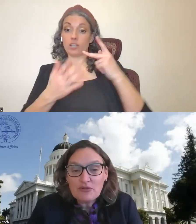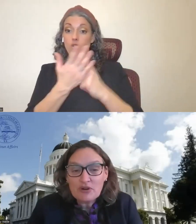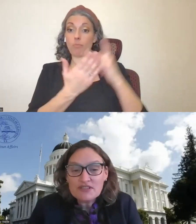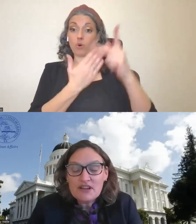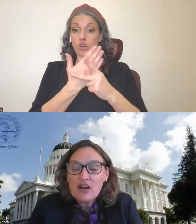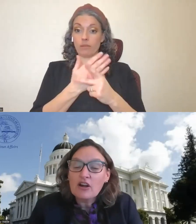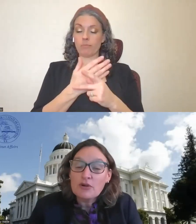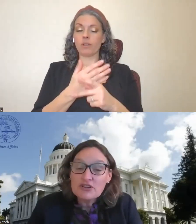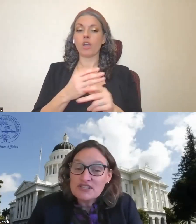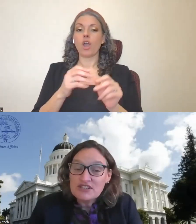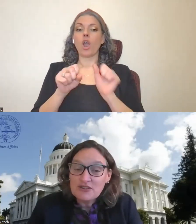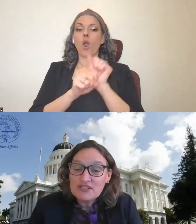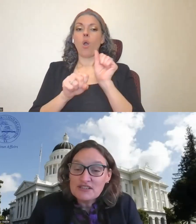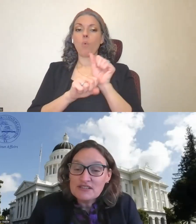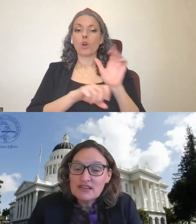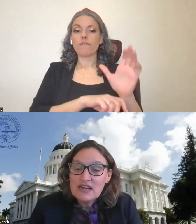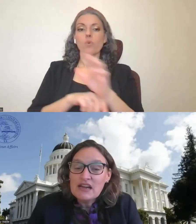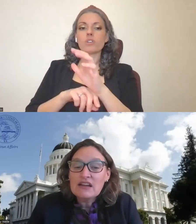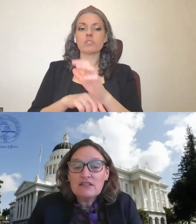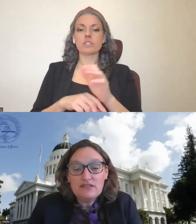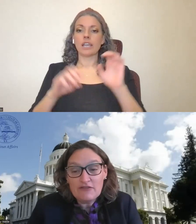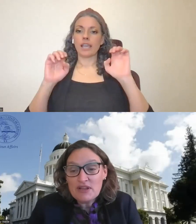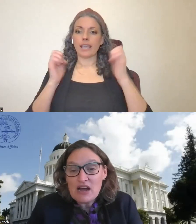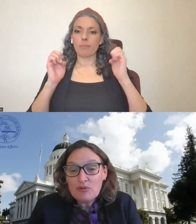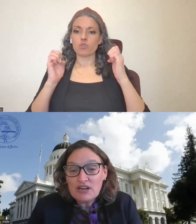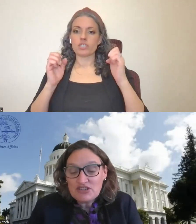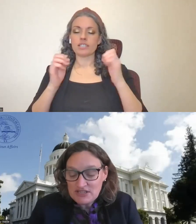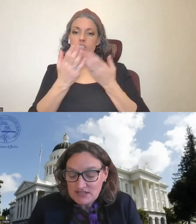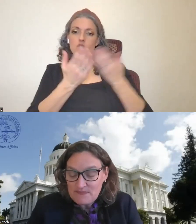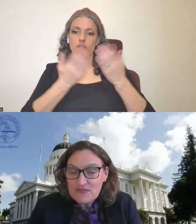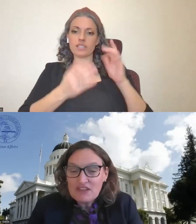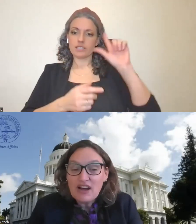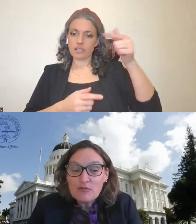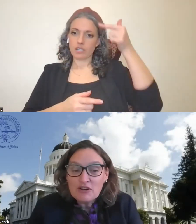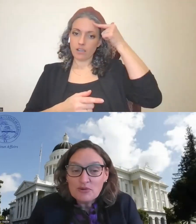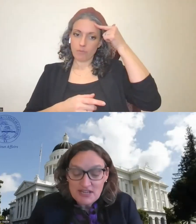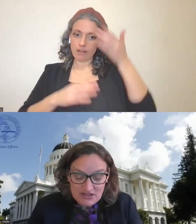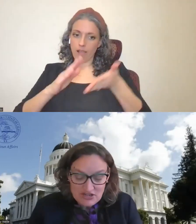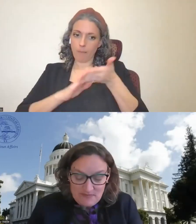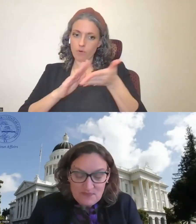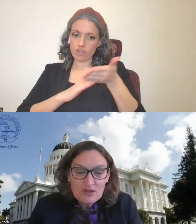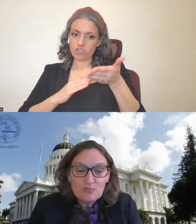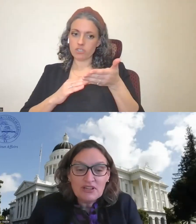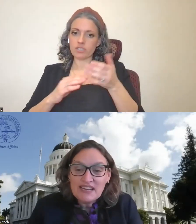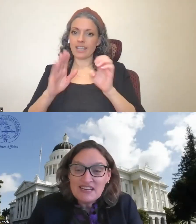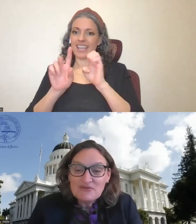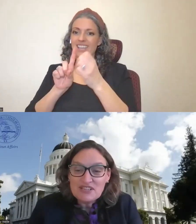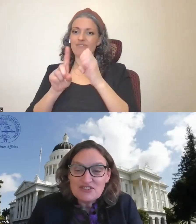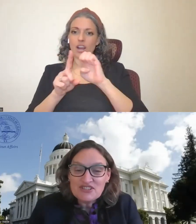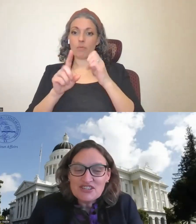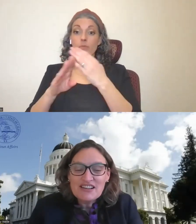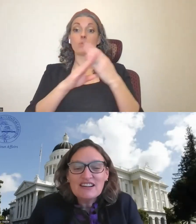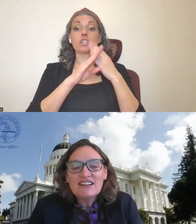and workforce, our emergency services, government operations, environmental protection, planning